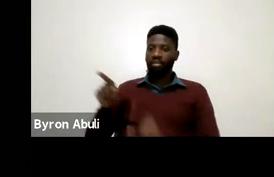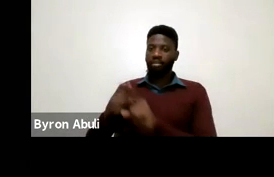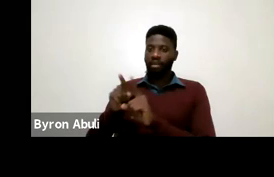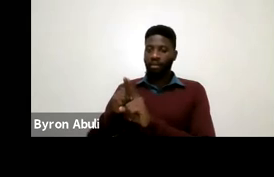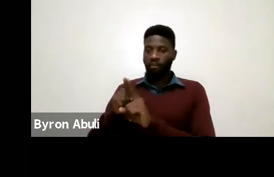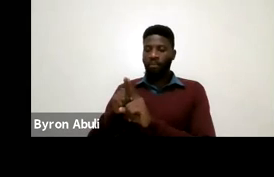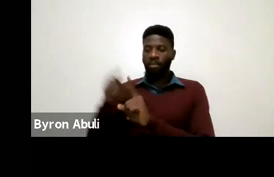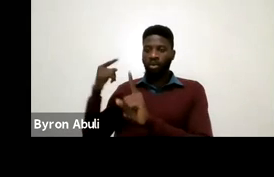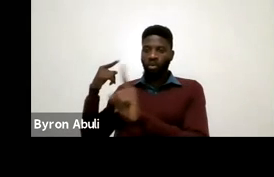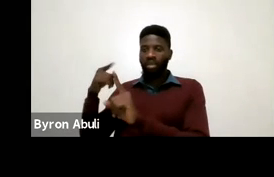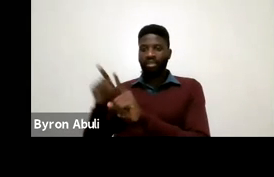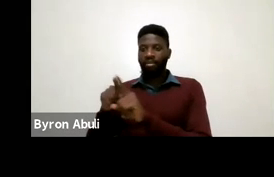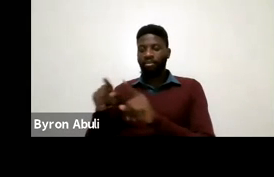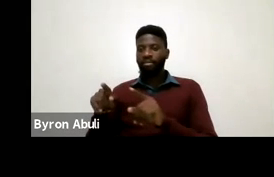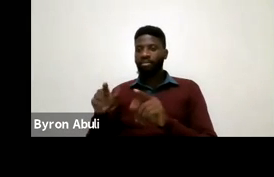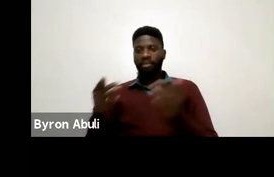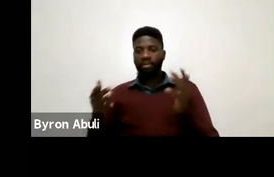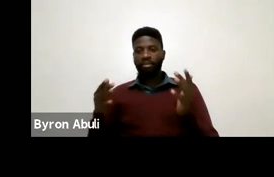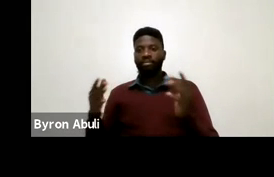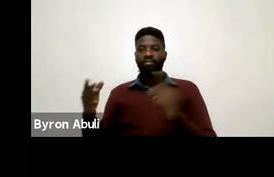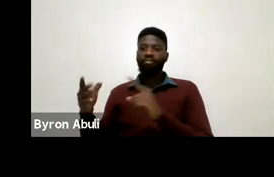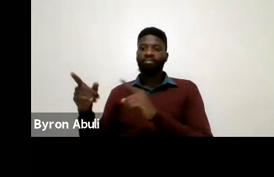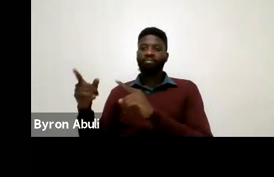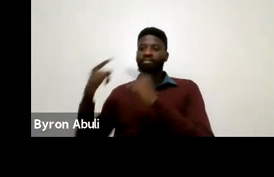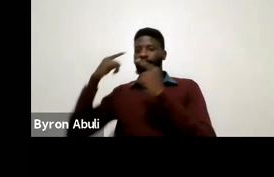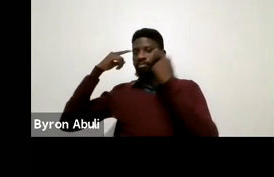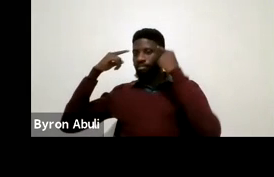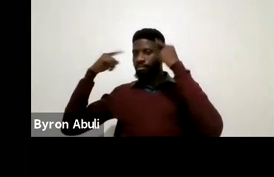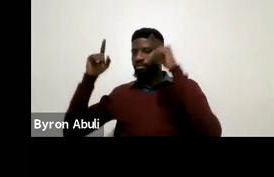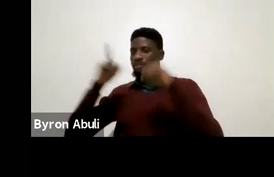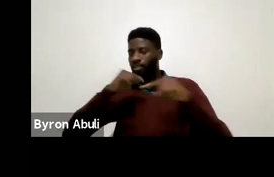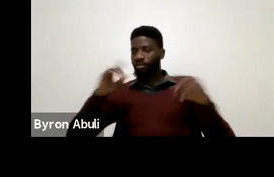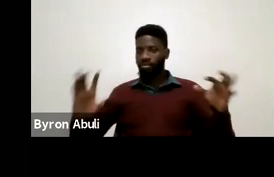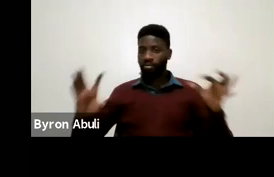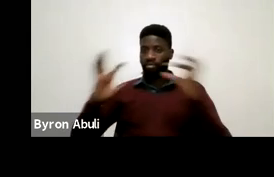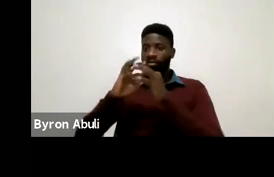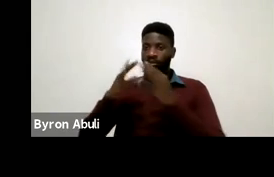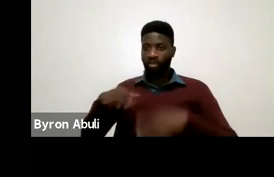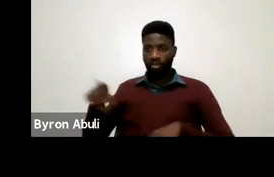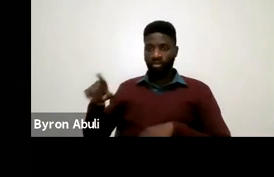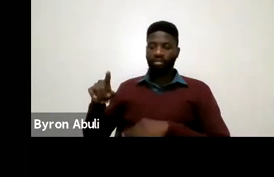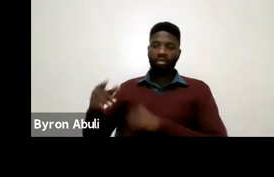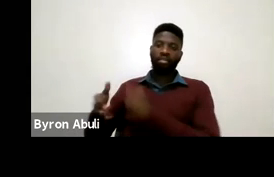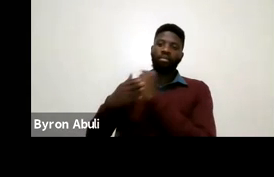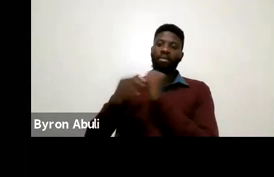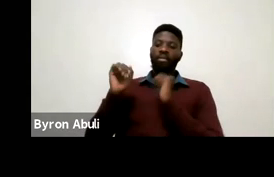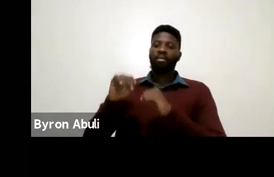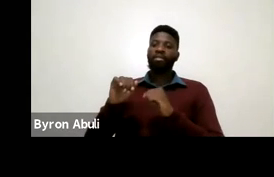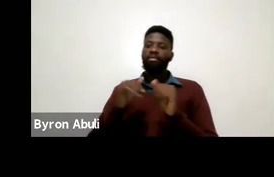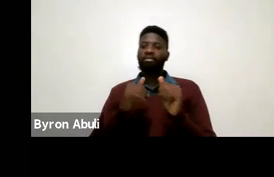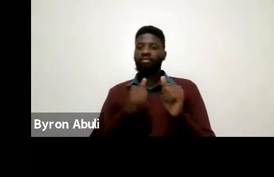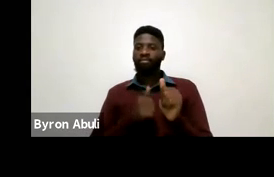line you set your goal. And so connecting to such people can also help you keep track.